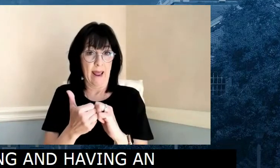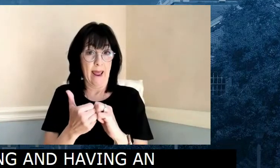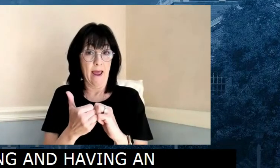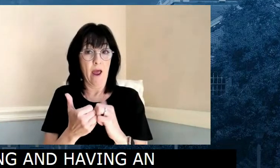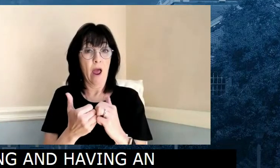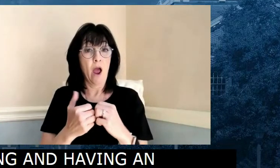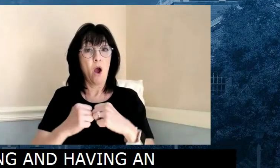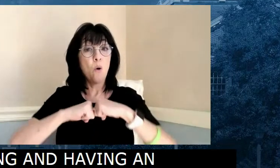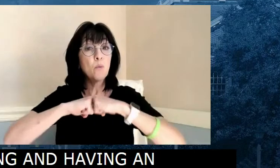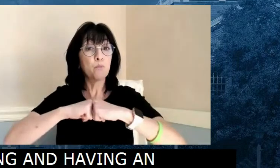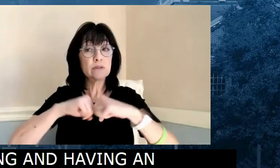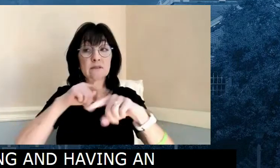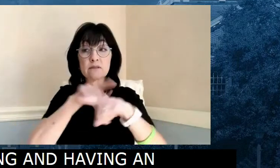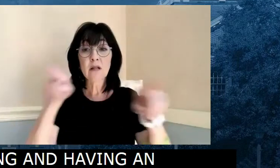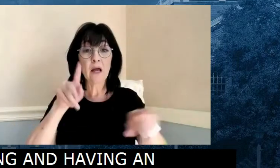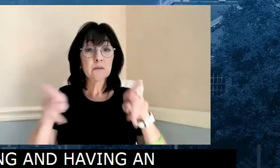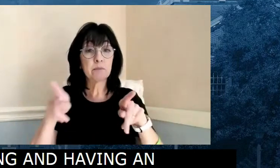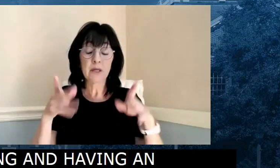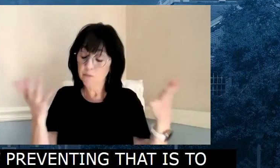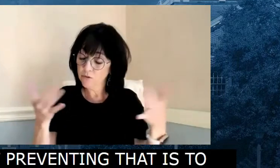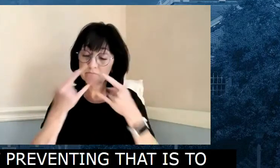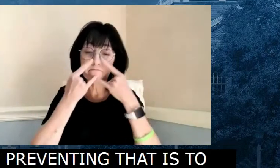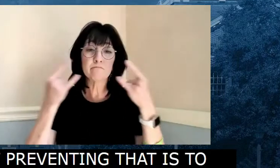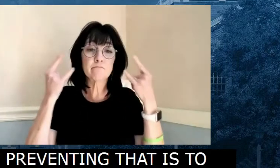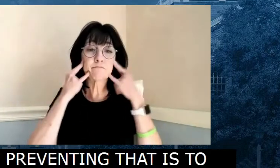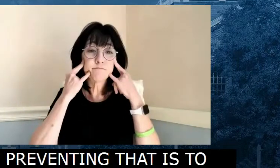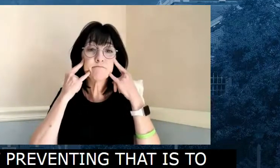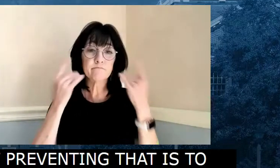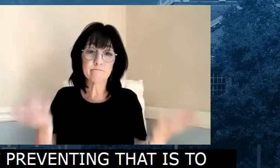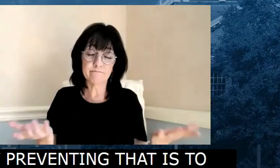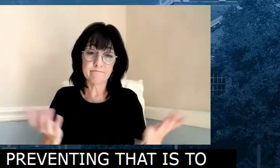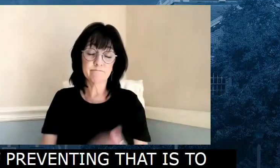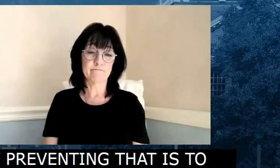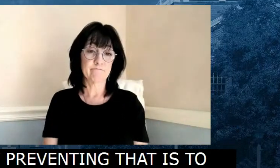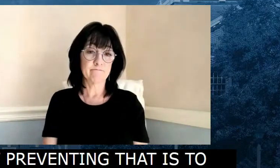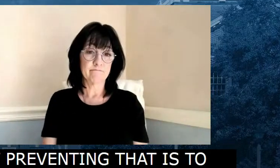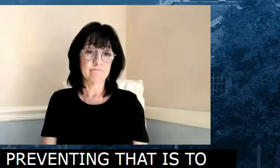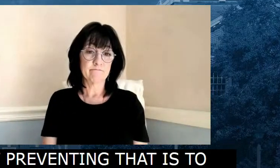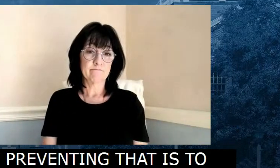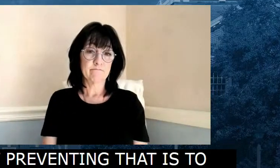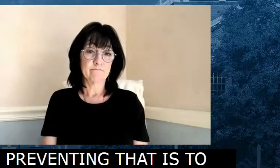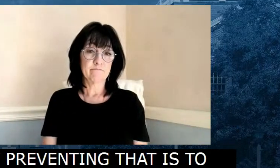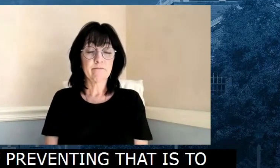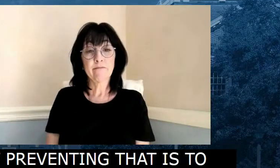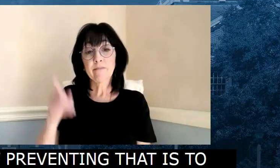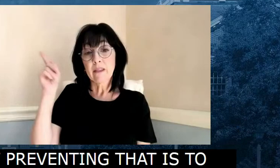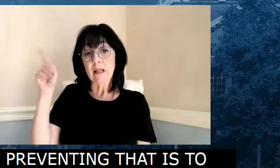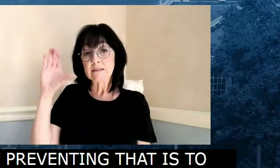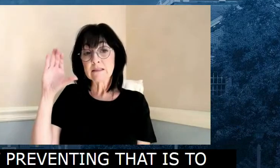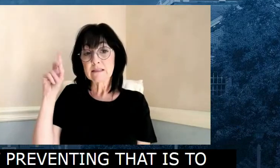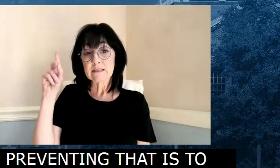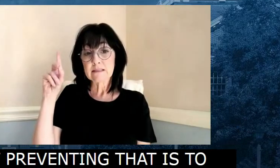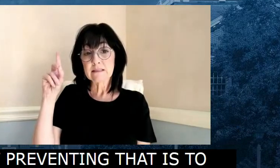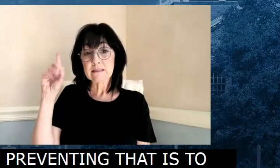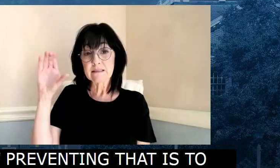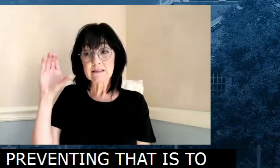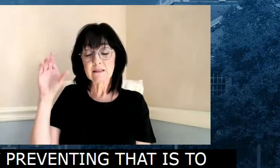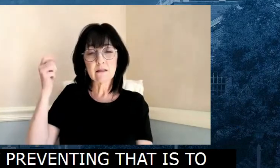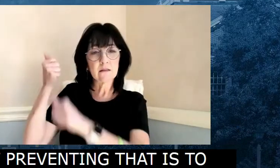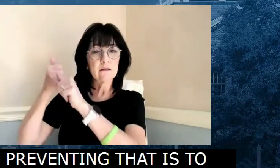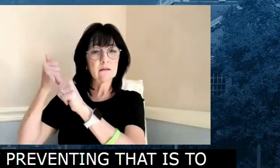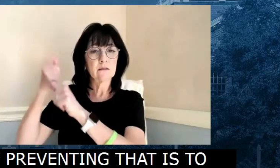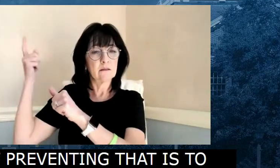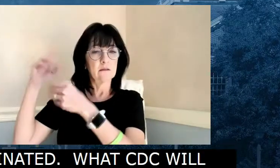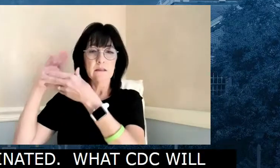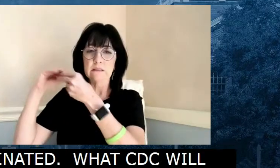mask up for those who aren't vaccinated. What CDC will say is that's not a risk for the